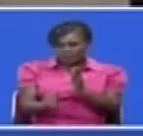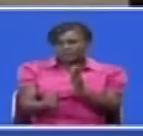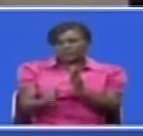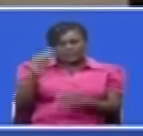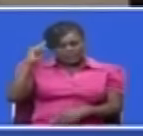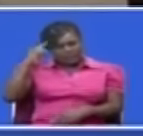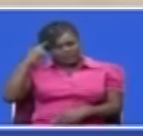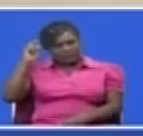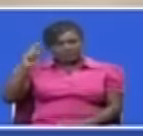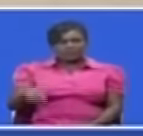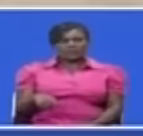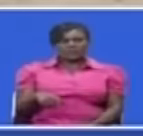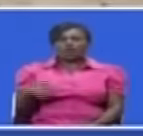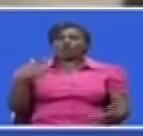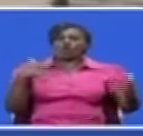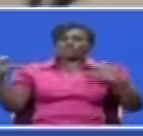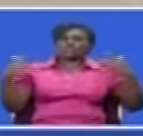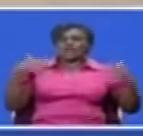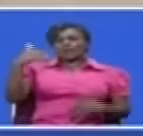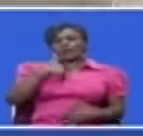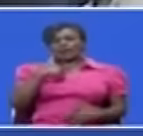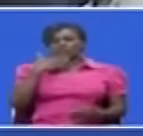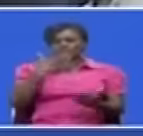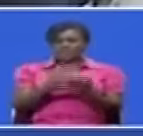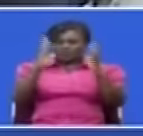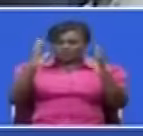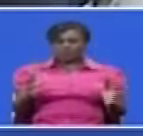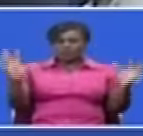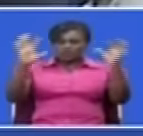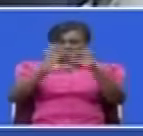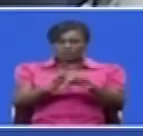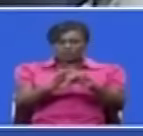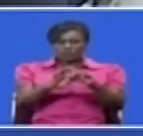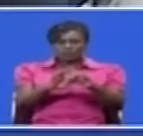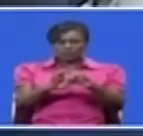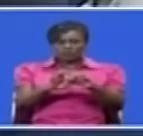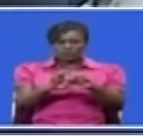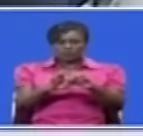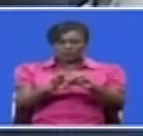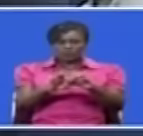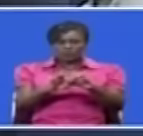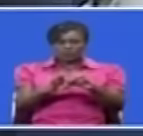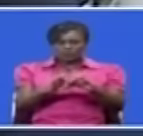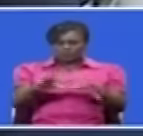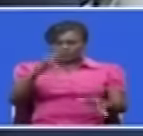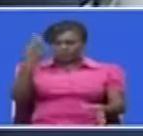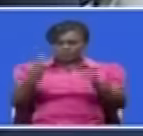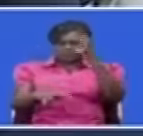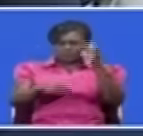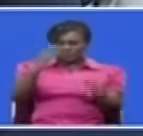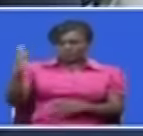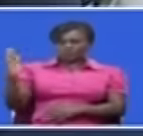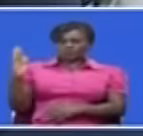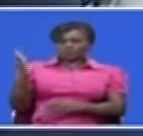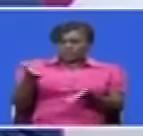concerned. All right. We need to be concerned. Words to end with. Thank you very much for joining us this evening. Jelano Kilu, of course, analyzing the security trends